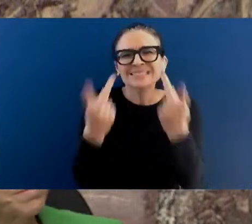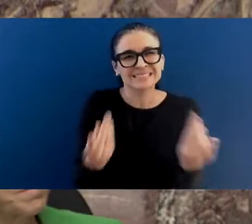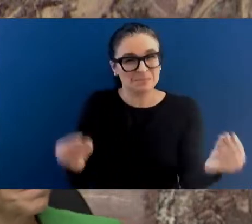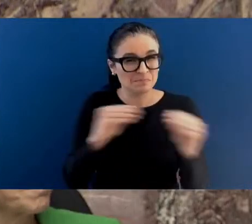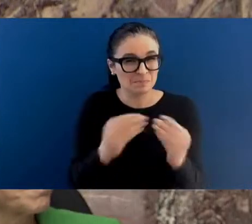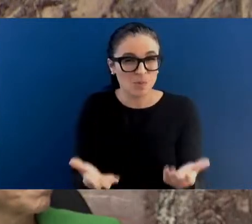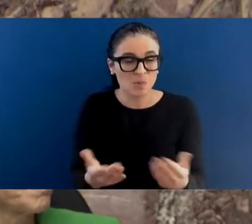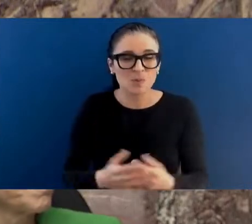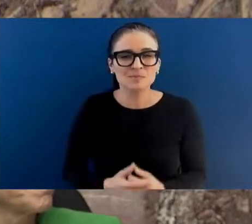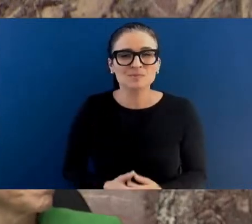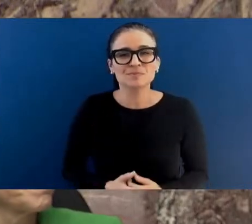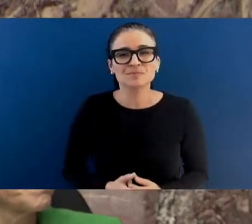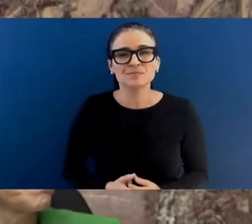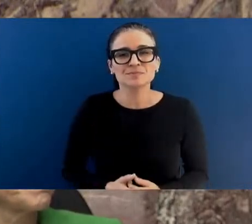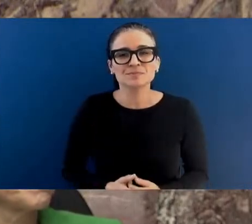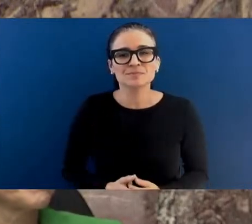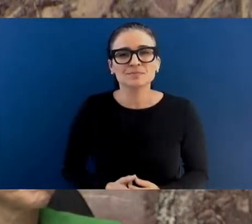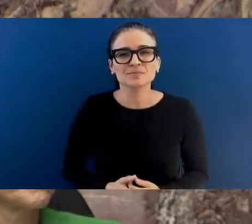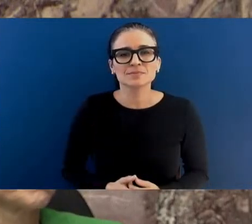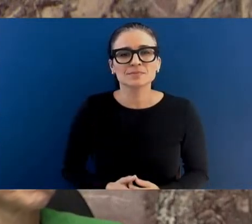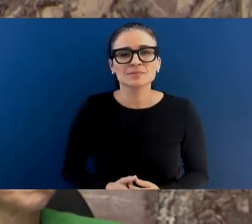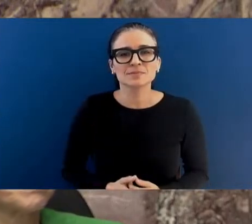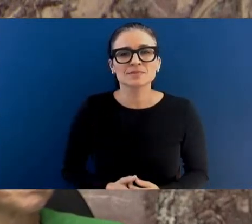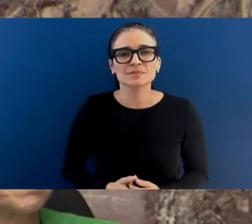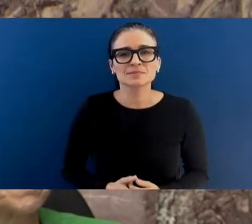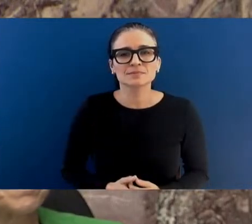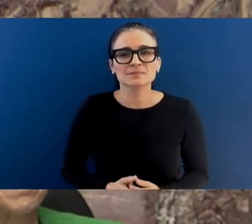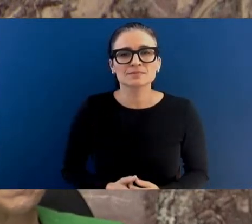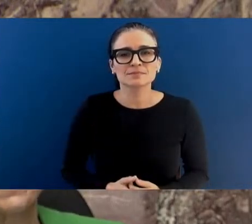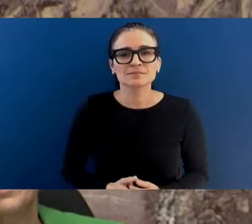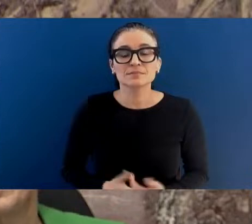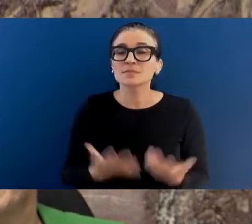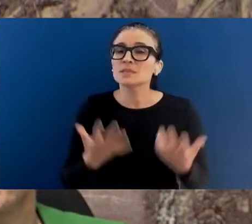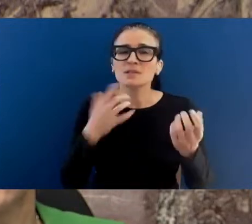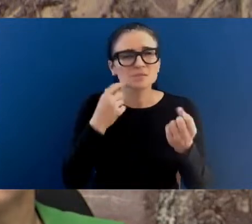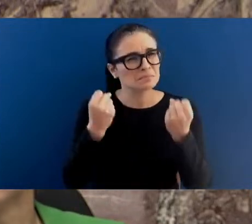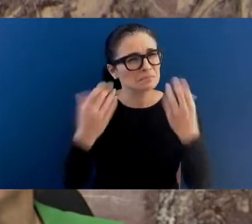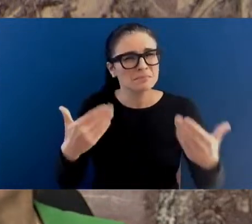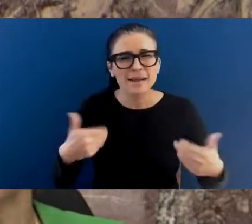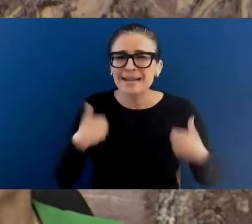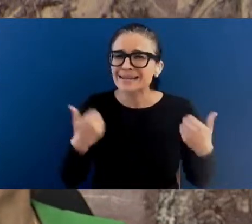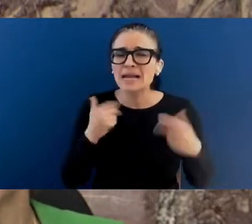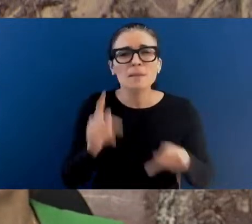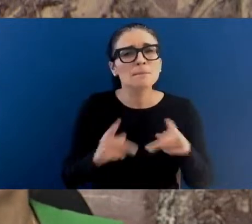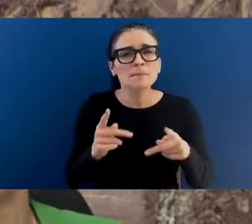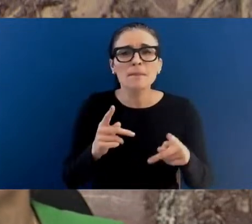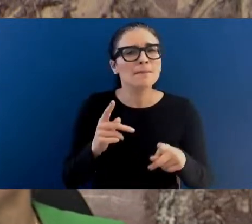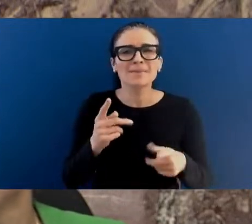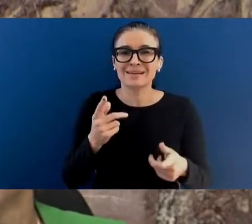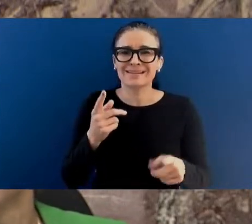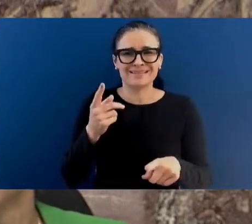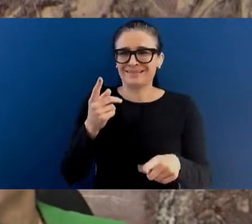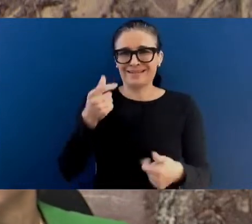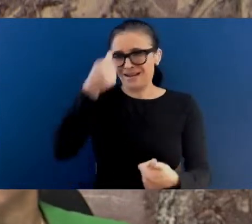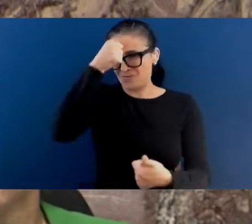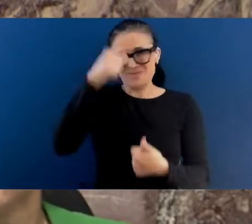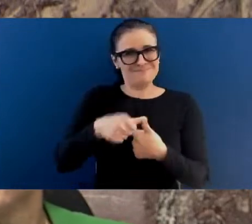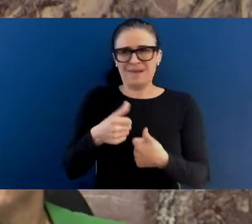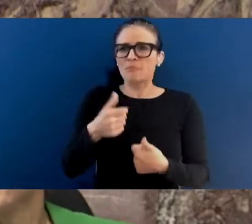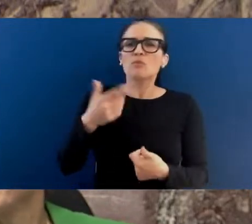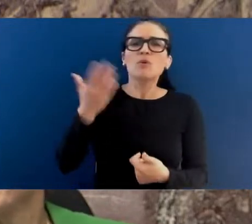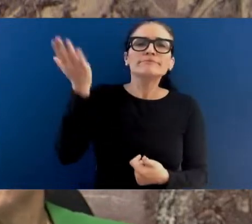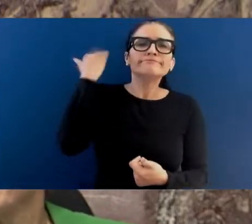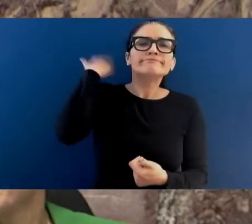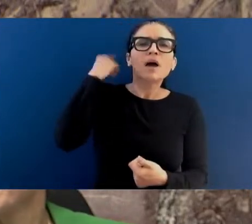Many young people don't remember living under repressive right-wing governments. I remember when climate scientists were silenced, thousands